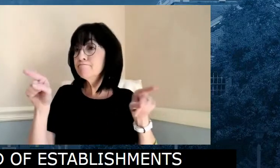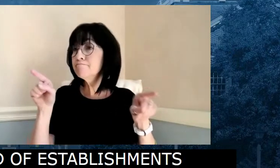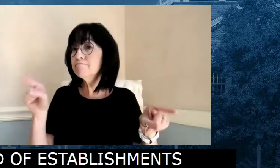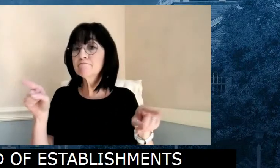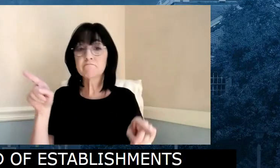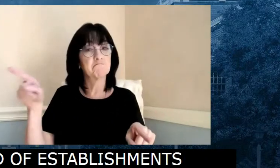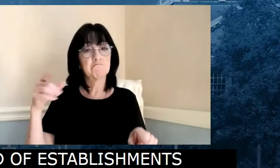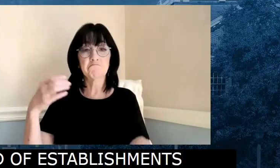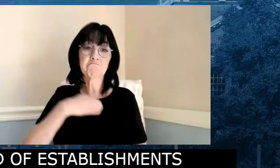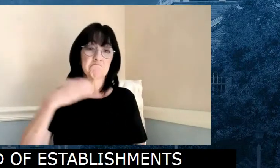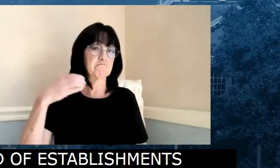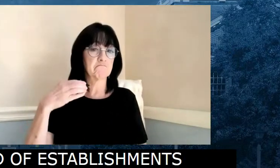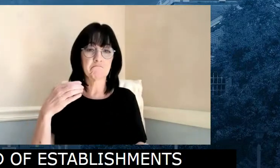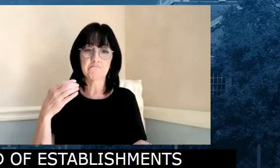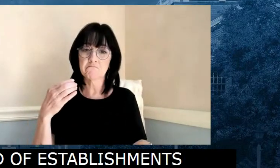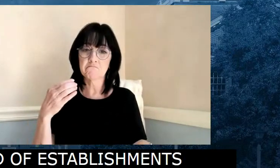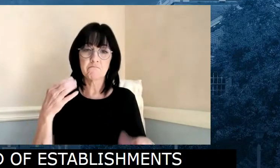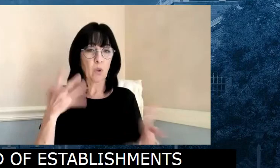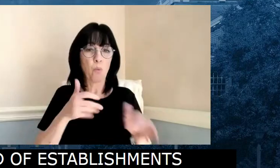object to that.